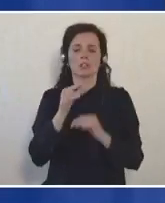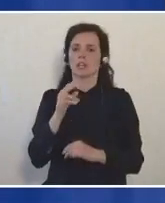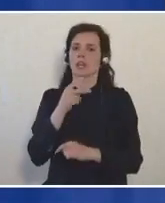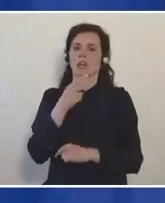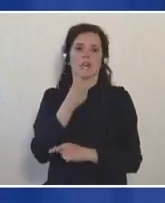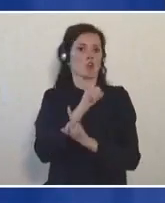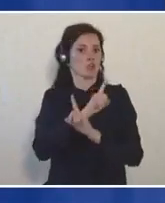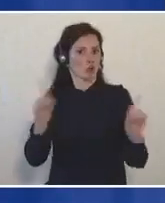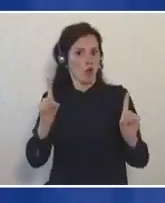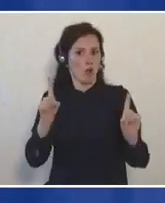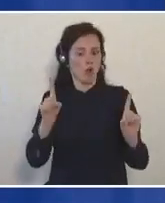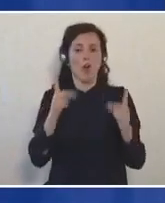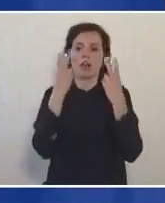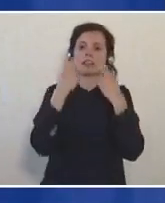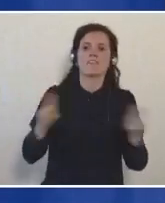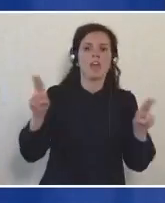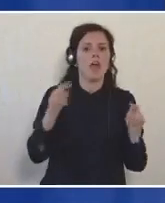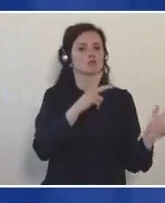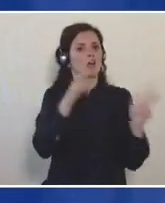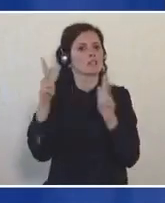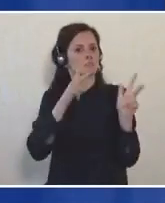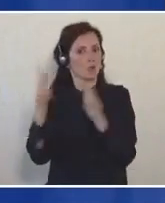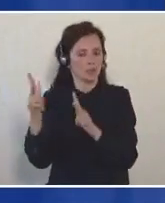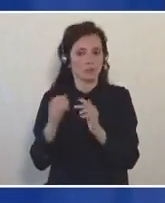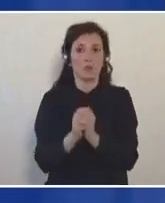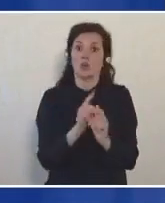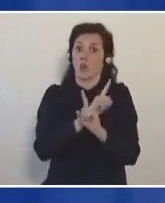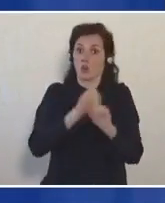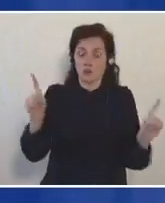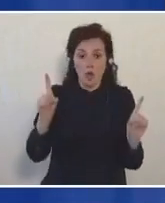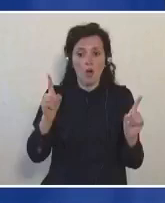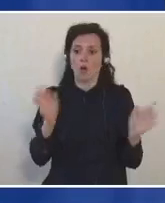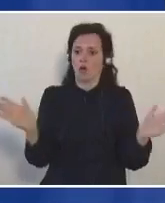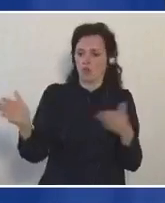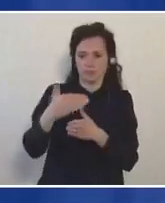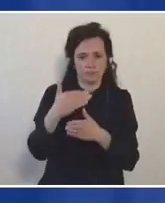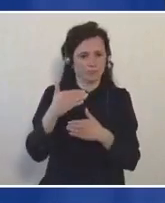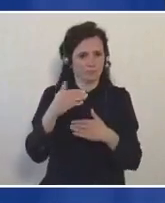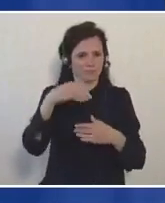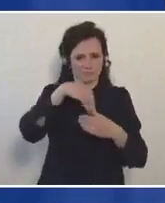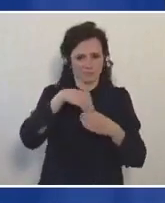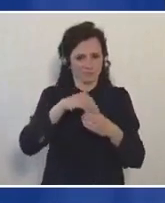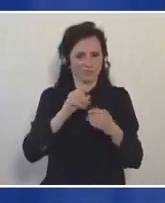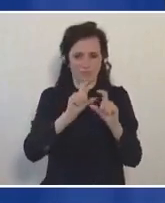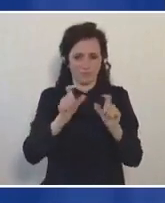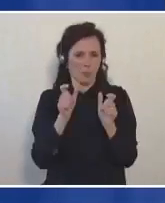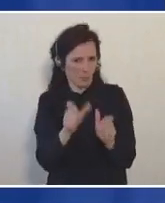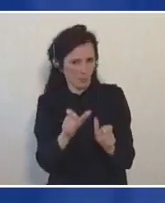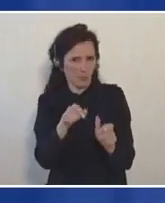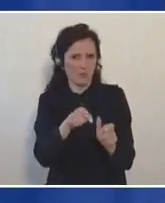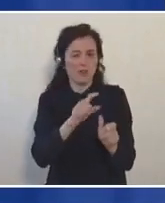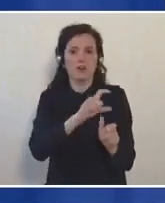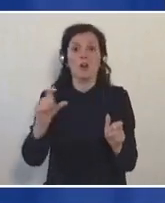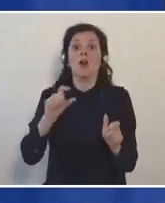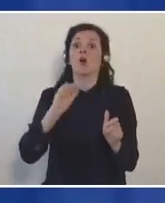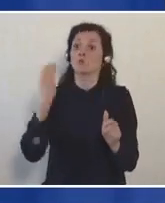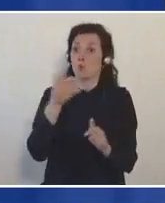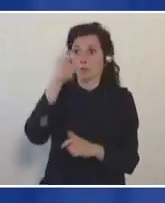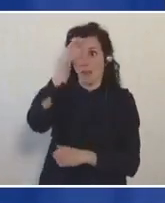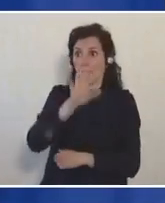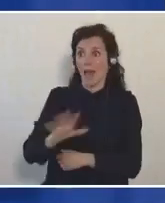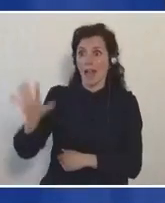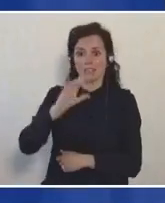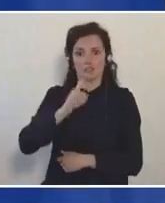to bottlenecks. And all the countries I was mentioning, the G20, have agreed on that. Or